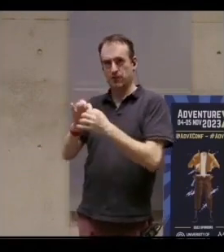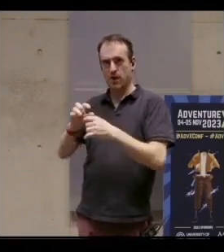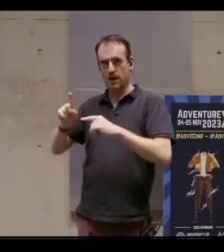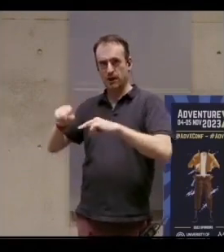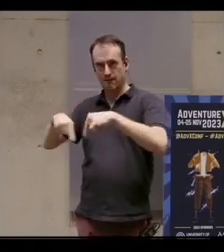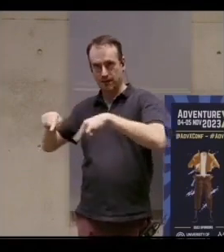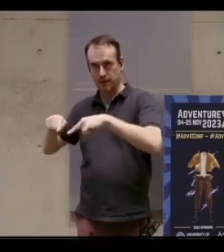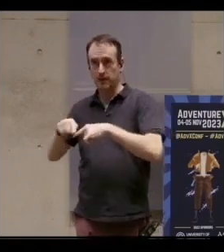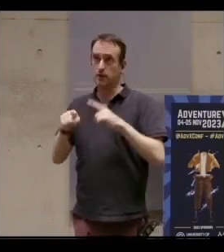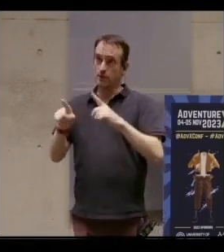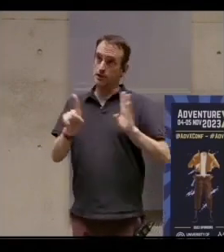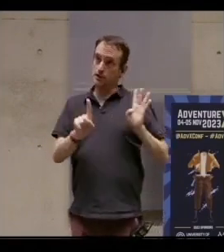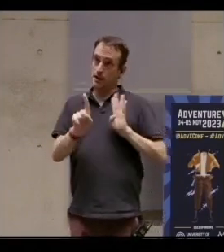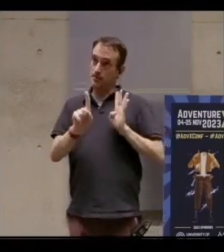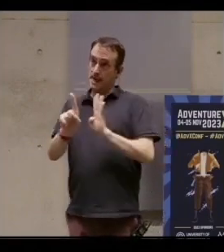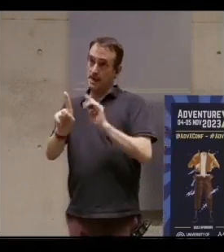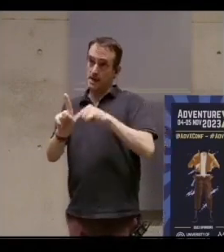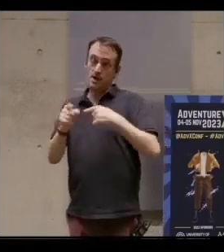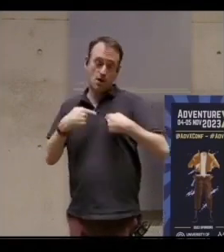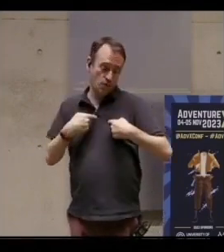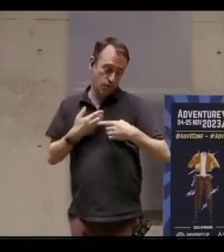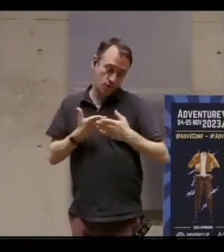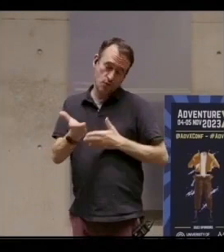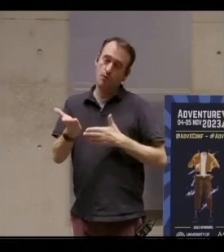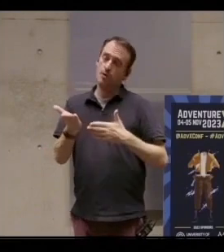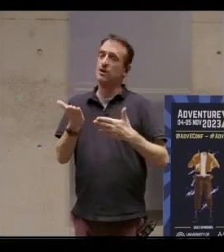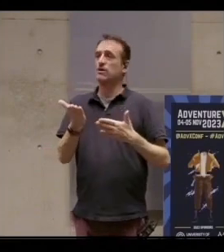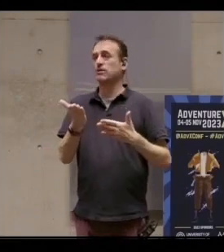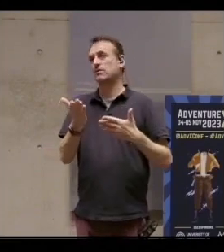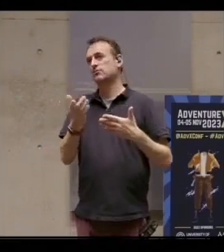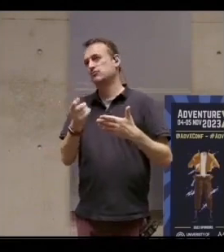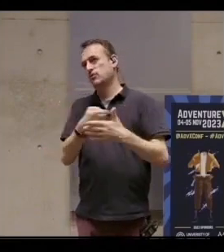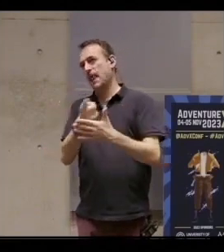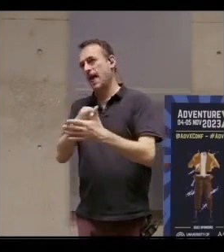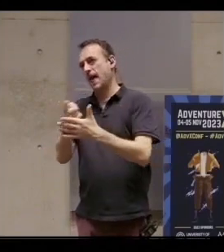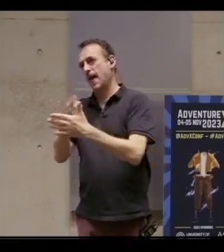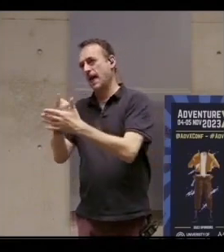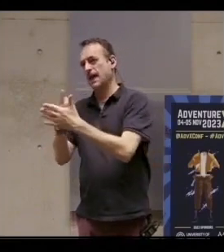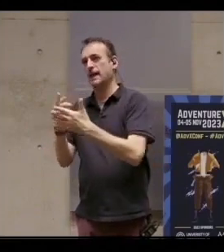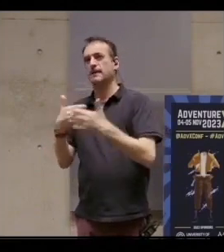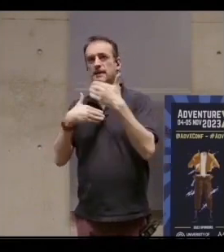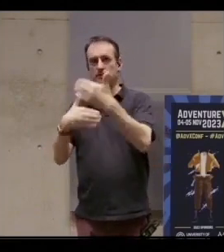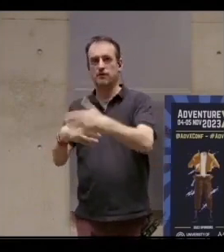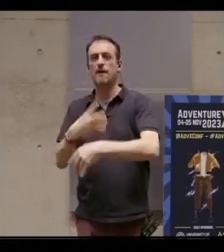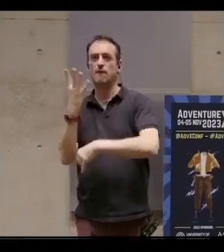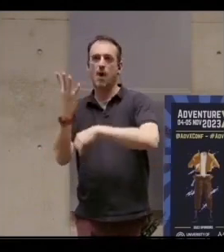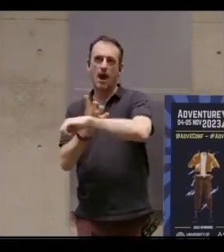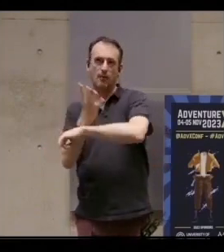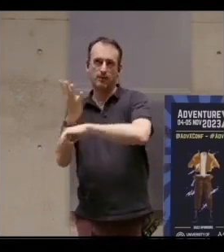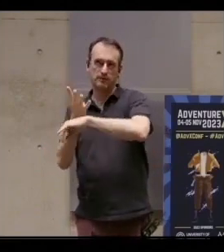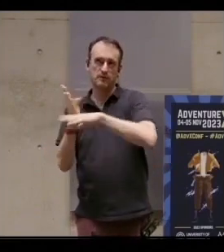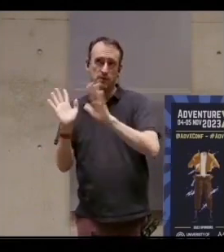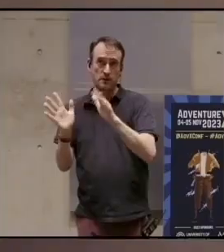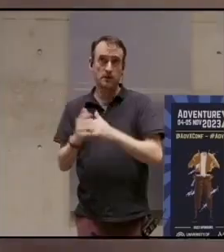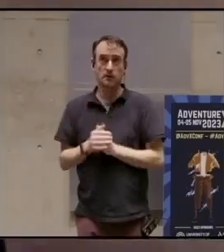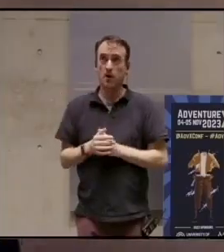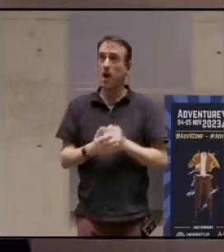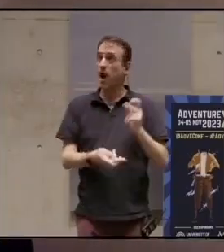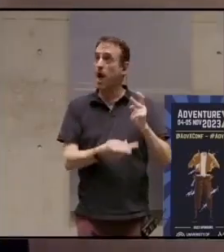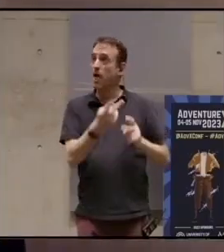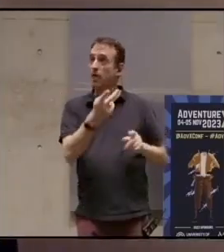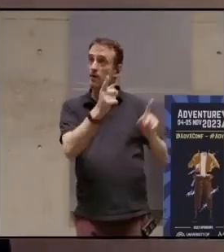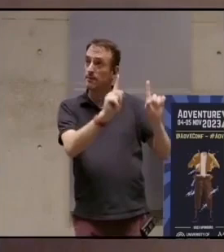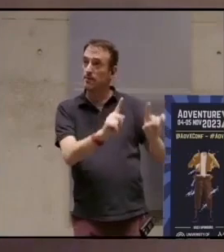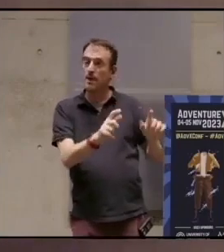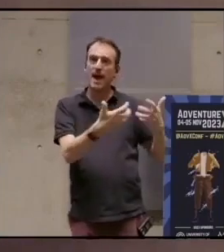a typical AAA recording session lasting 4 hours. I can't speak to anyone else's style, so I'll just take you along with me and explain as we